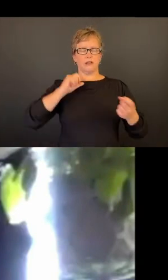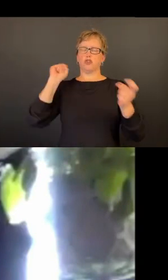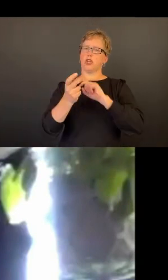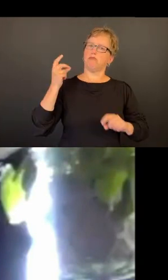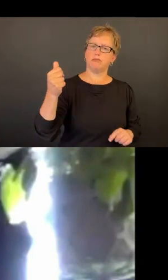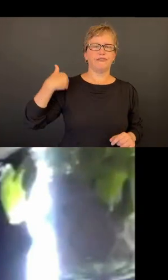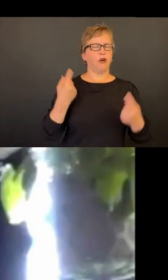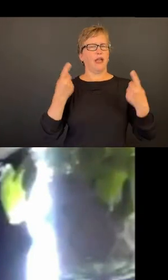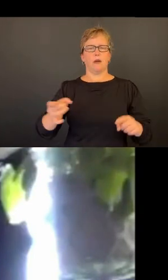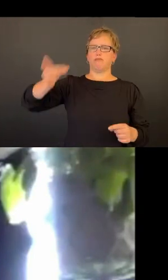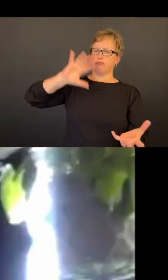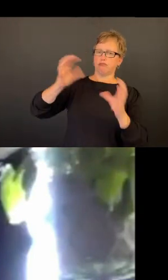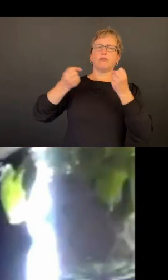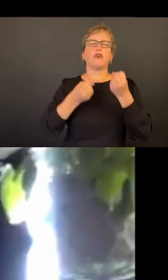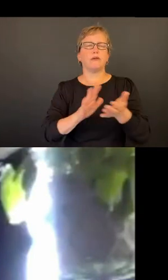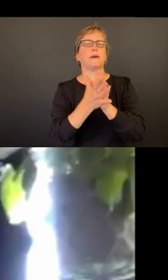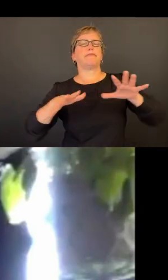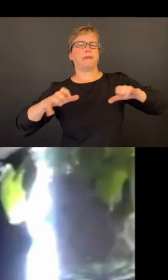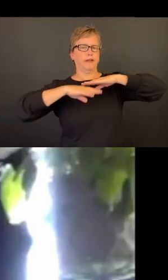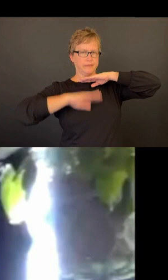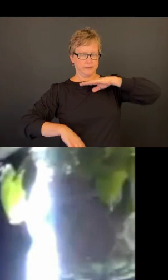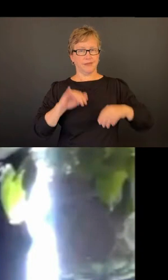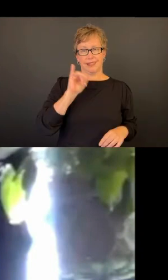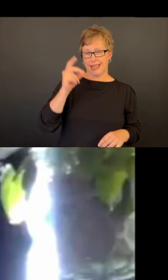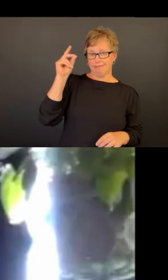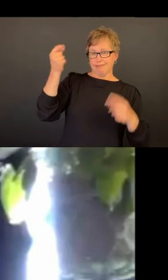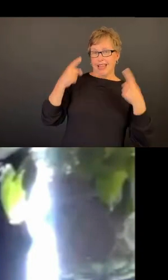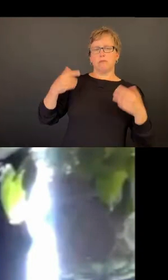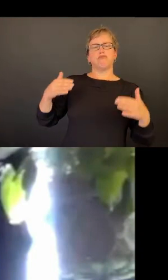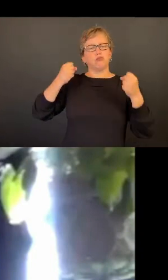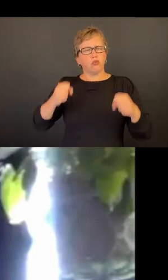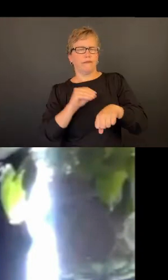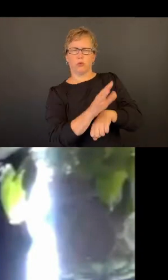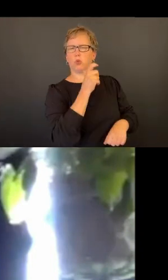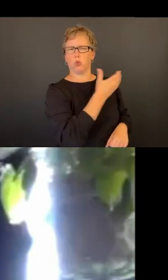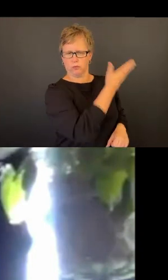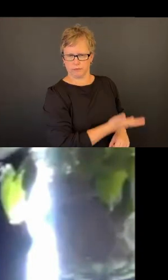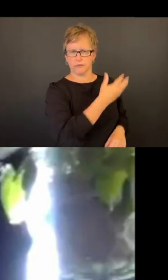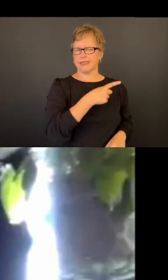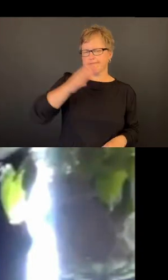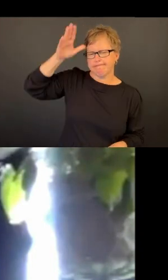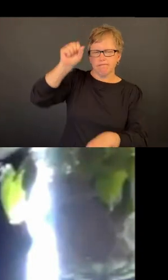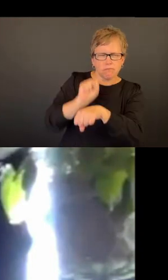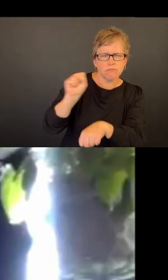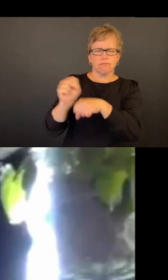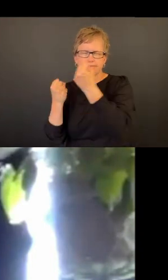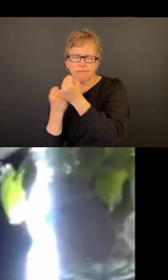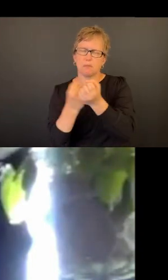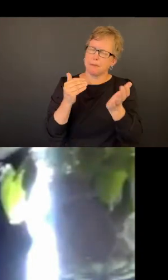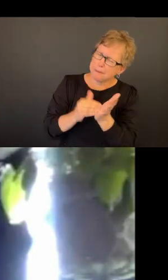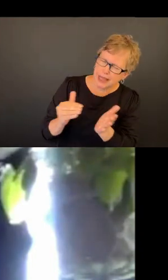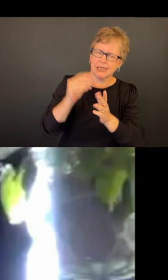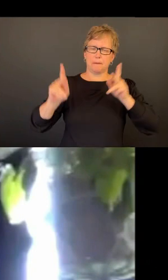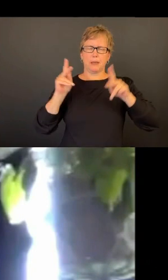quadriplegic. That tick of the clock will forever influence who he is, pushing him to advocate for millions of others by making that